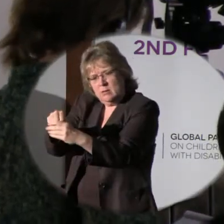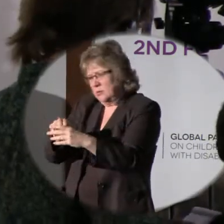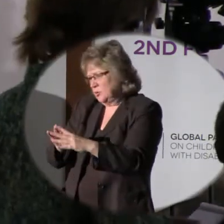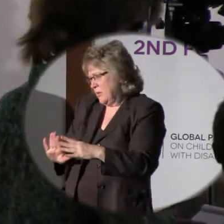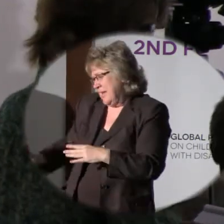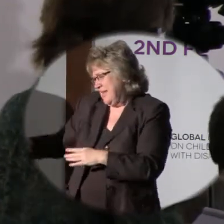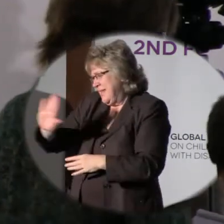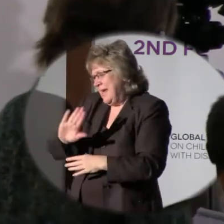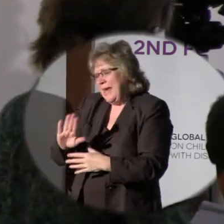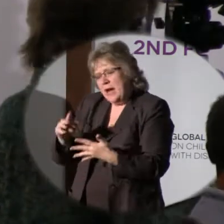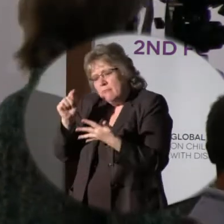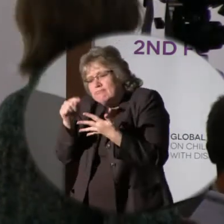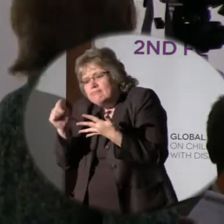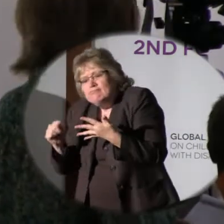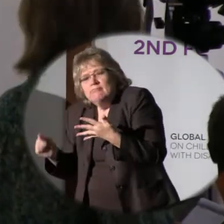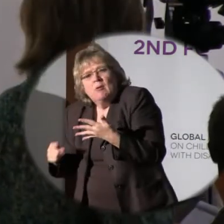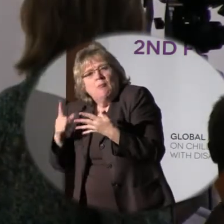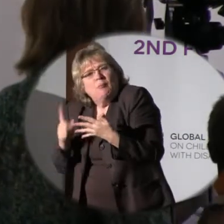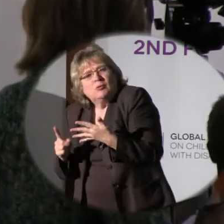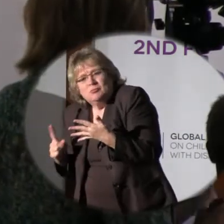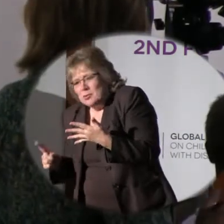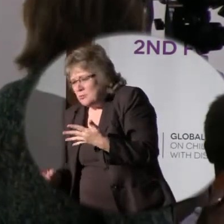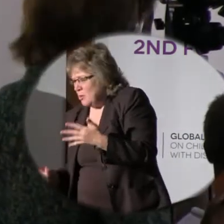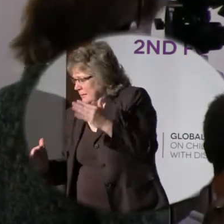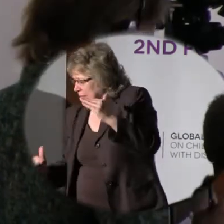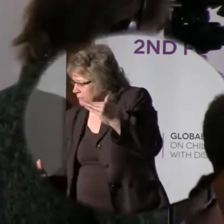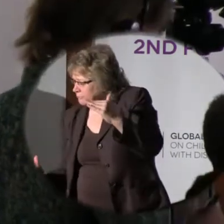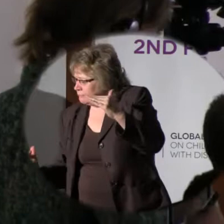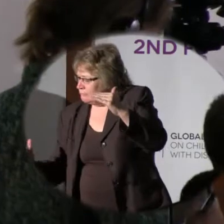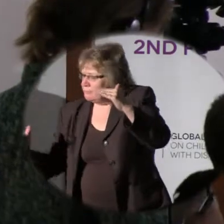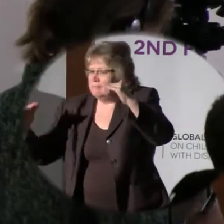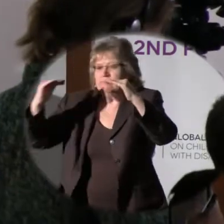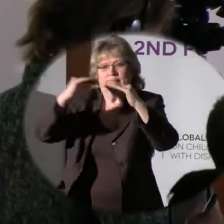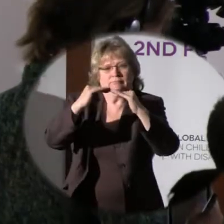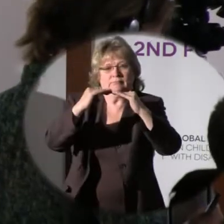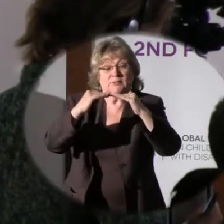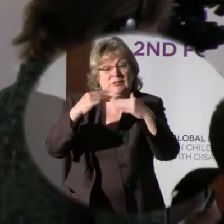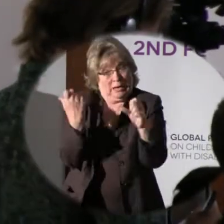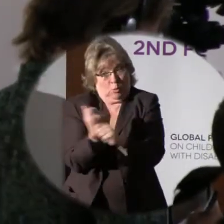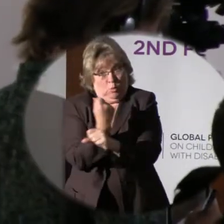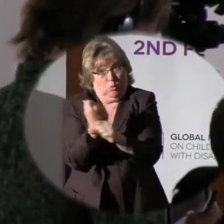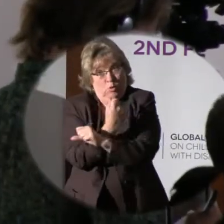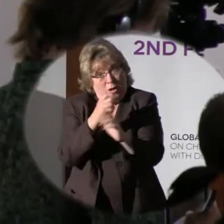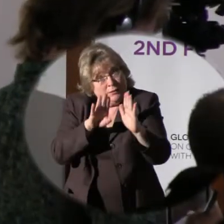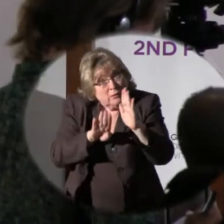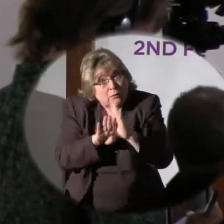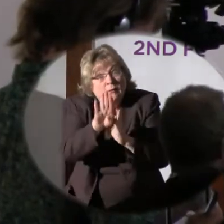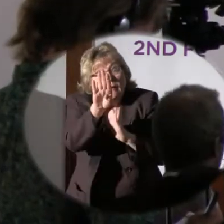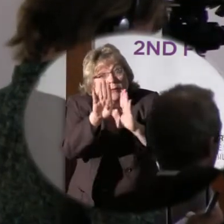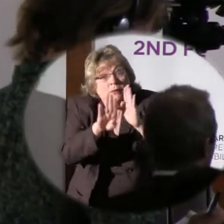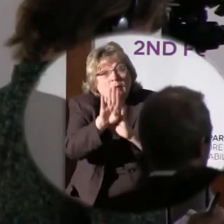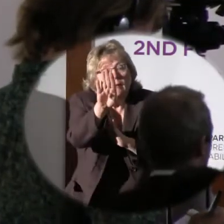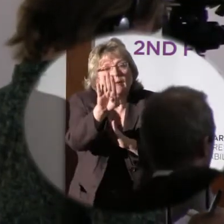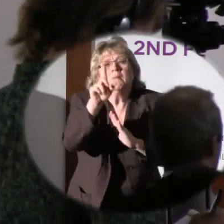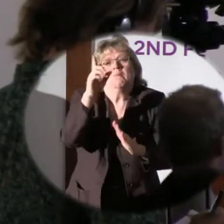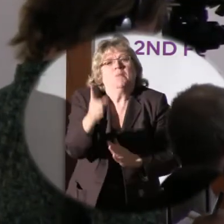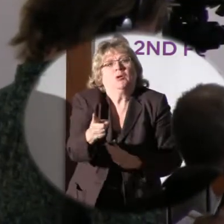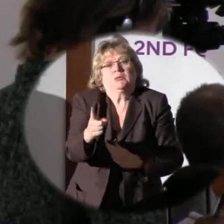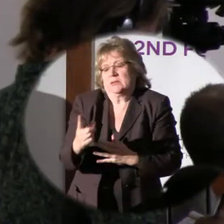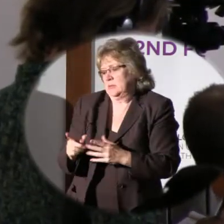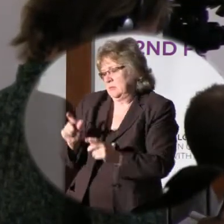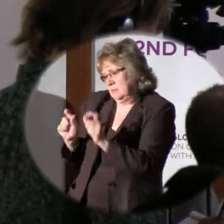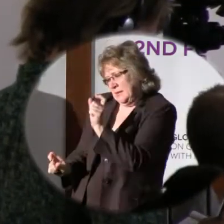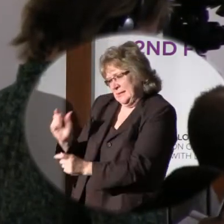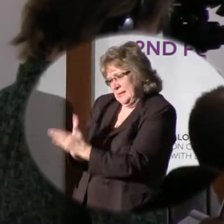all aspects of development. We are looking forward to working together with all our